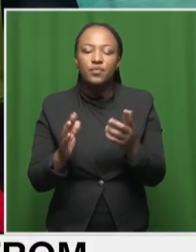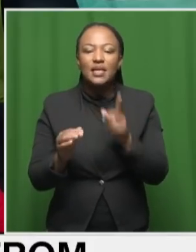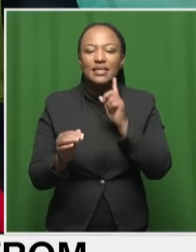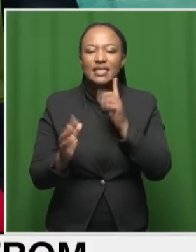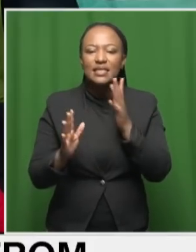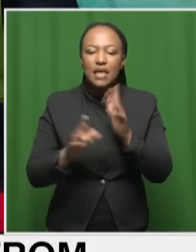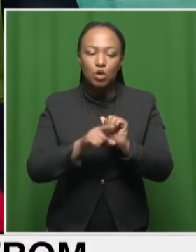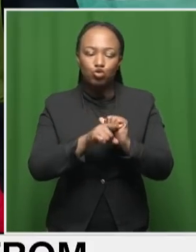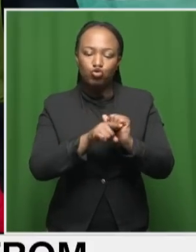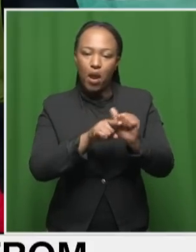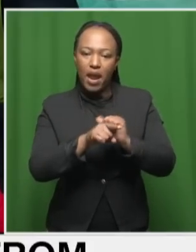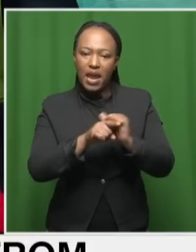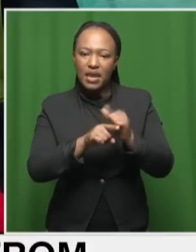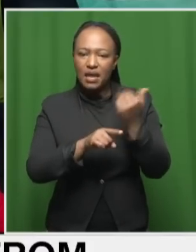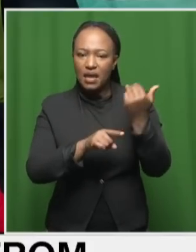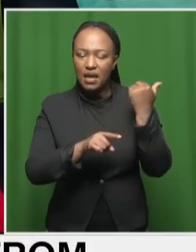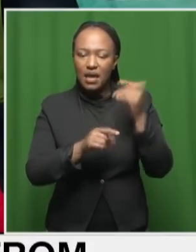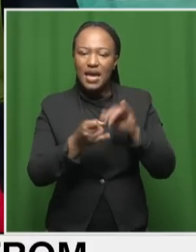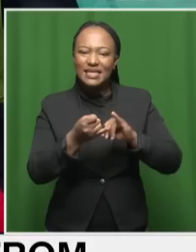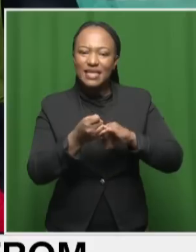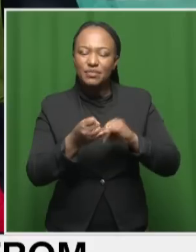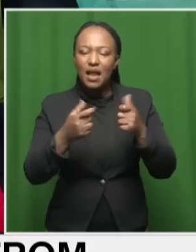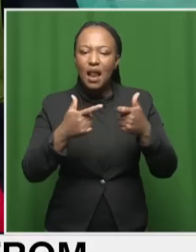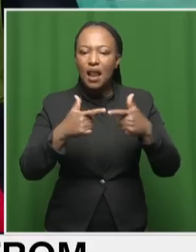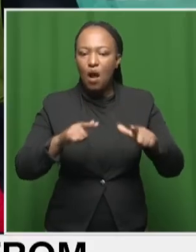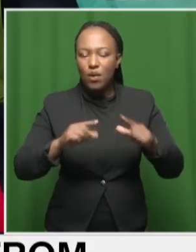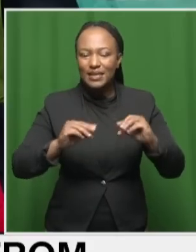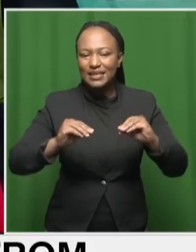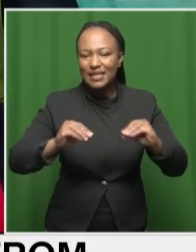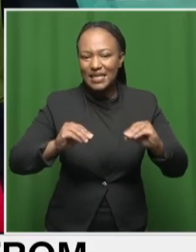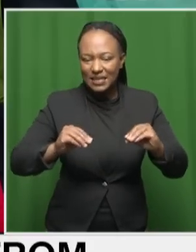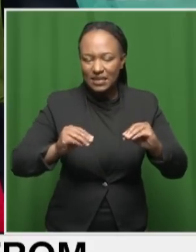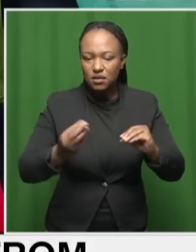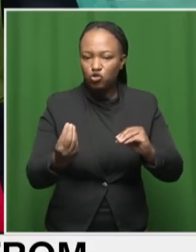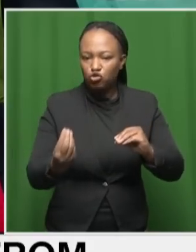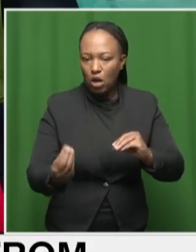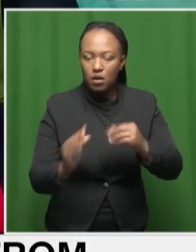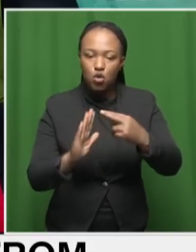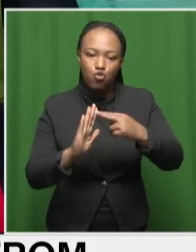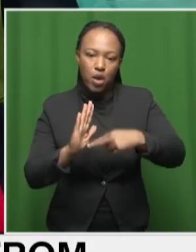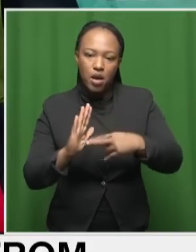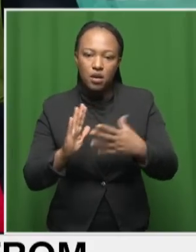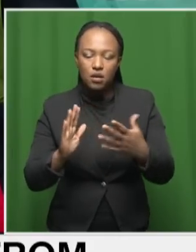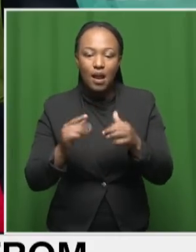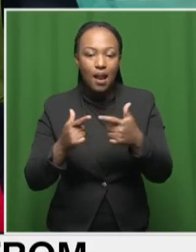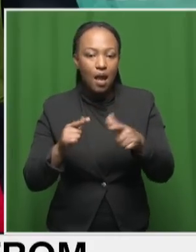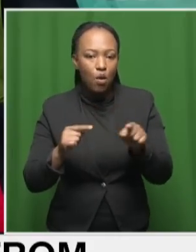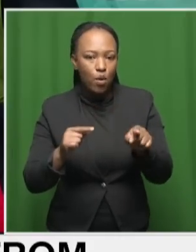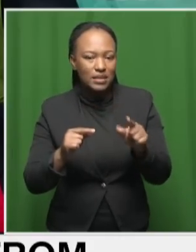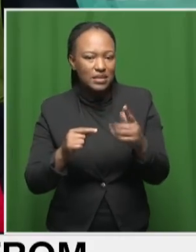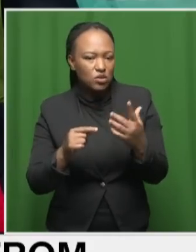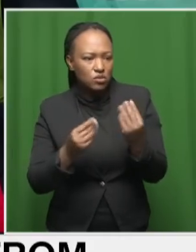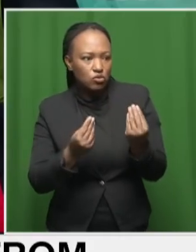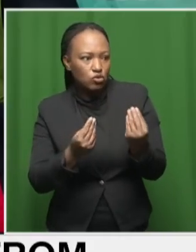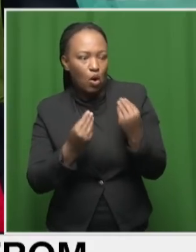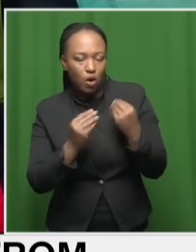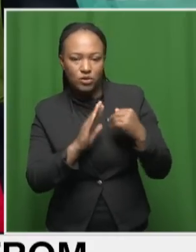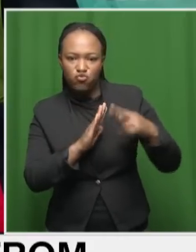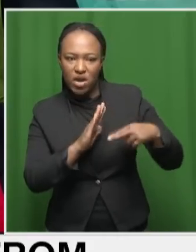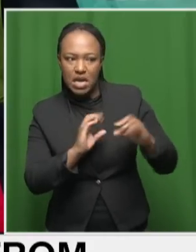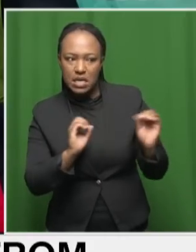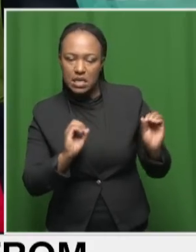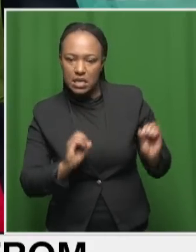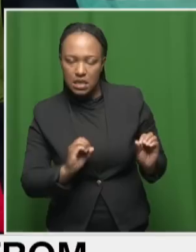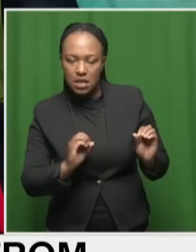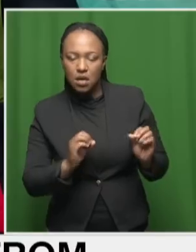teachers were trained when it comes to subjects such as language, teaching a child to read in a language that perhaps you were not taught to read in, and,